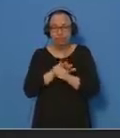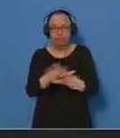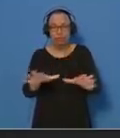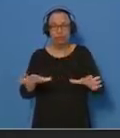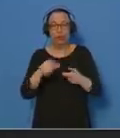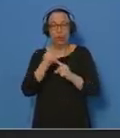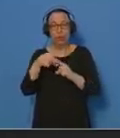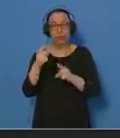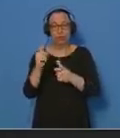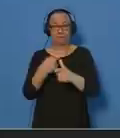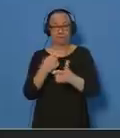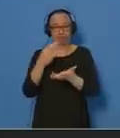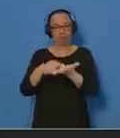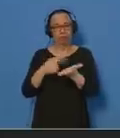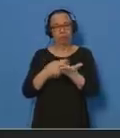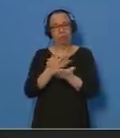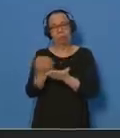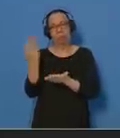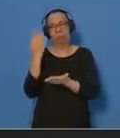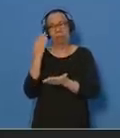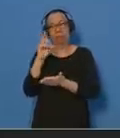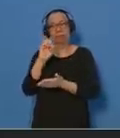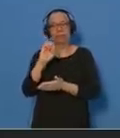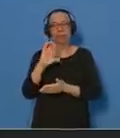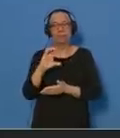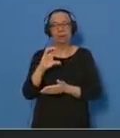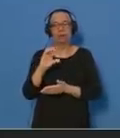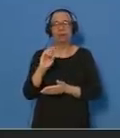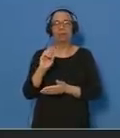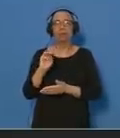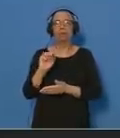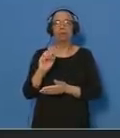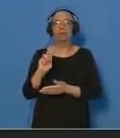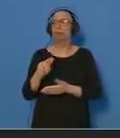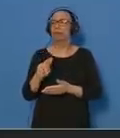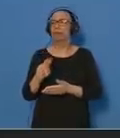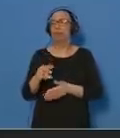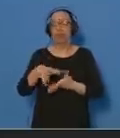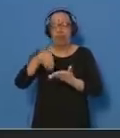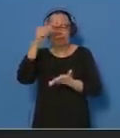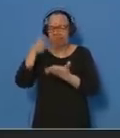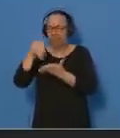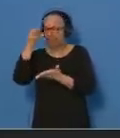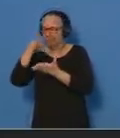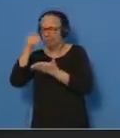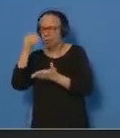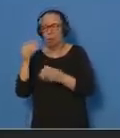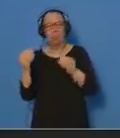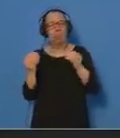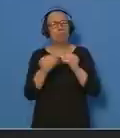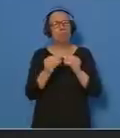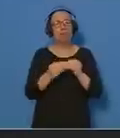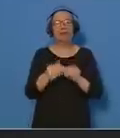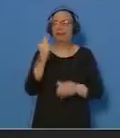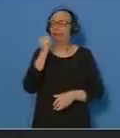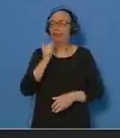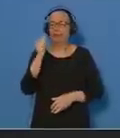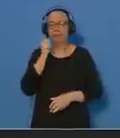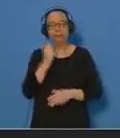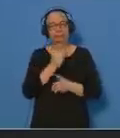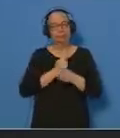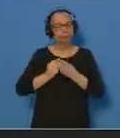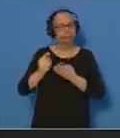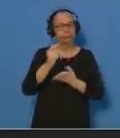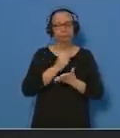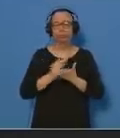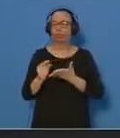first reported back in December, we're learning more and more about the virus on any given day. Each week brings new advancements. More months will